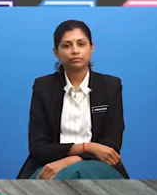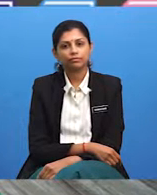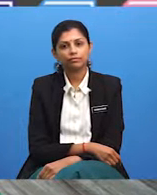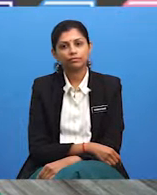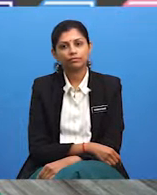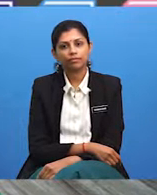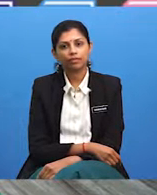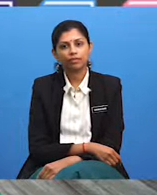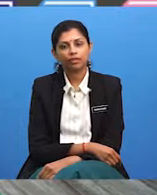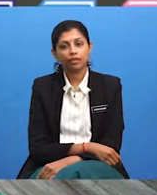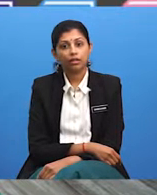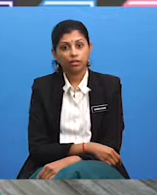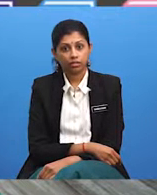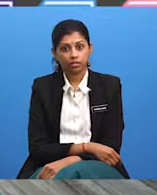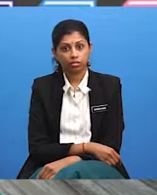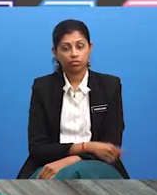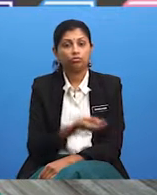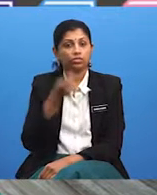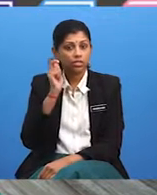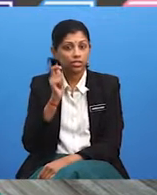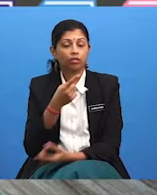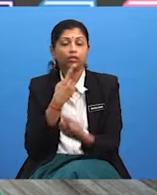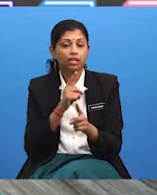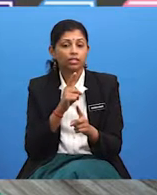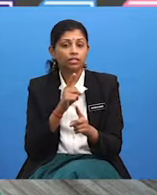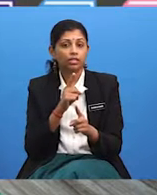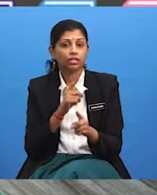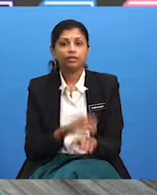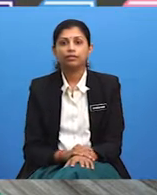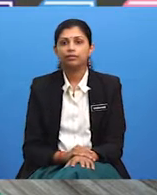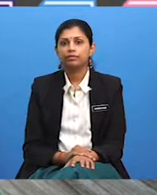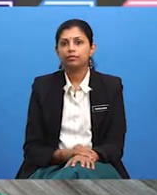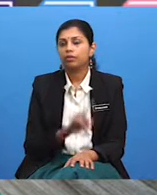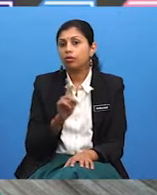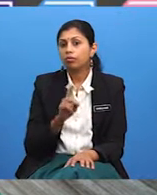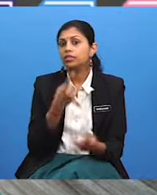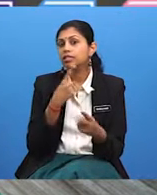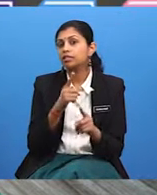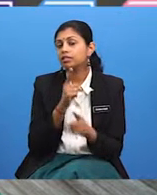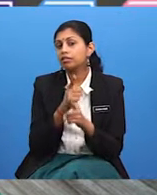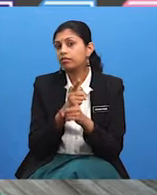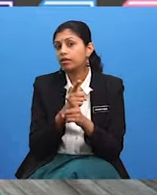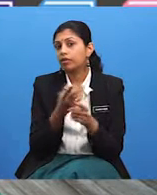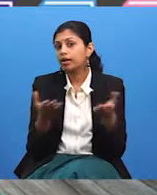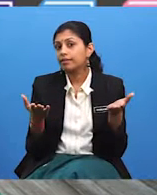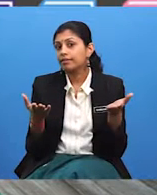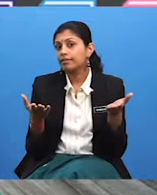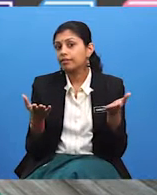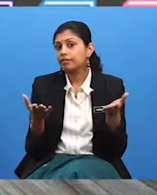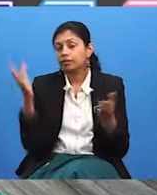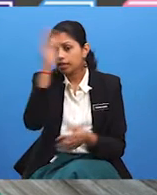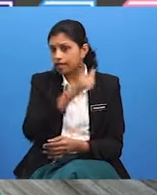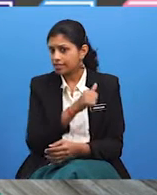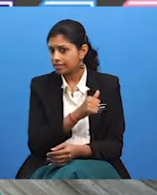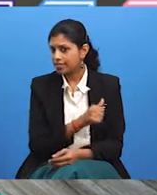So, based on the 3 answers given, which answer is the correct one?